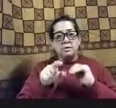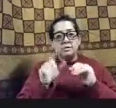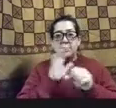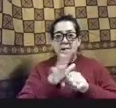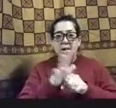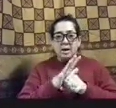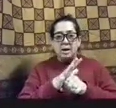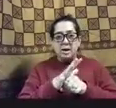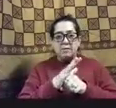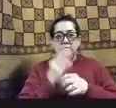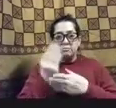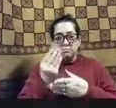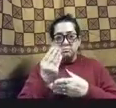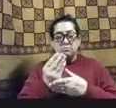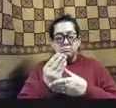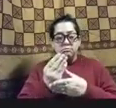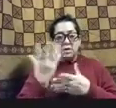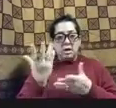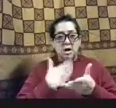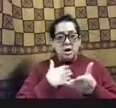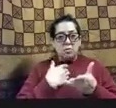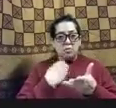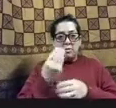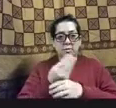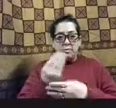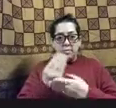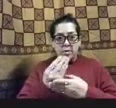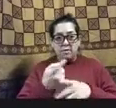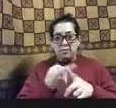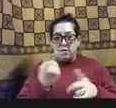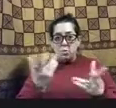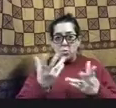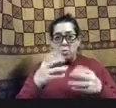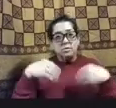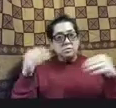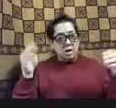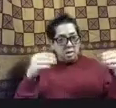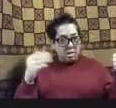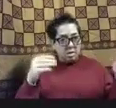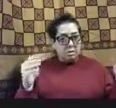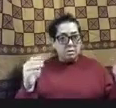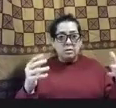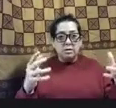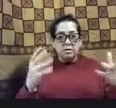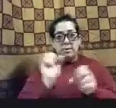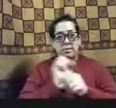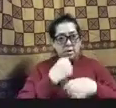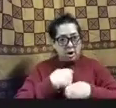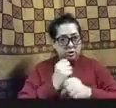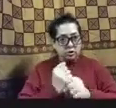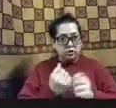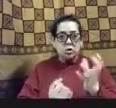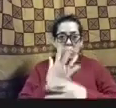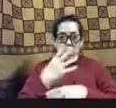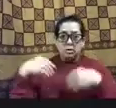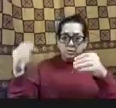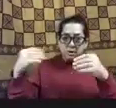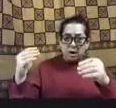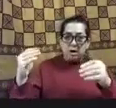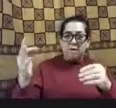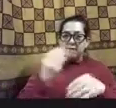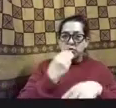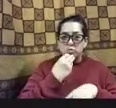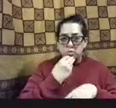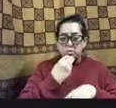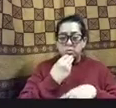of a livelihood. And our livelihood comes from the sale, the production, the growth, the sale of